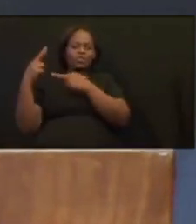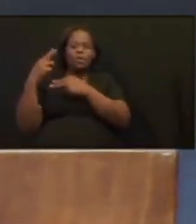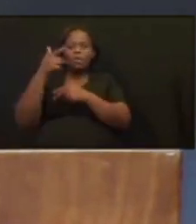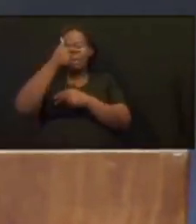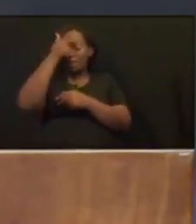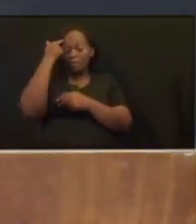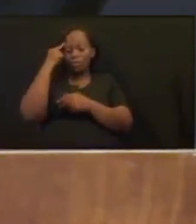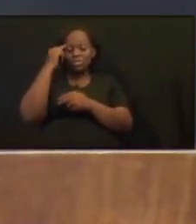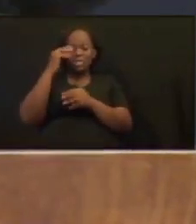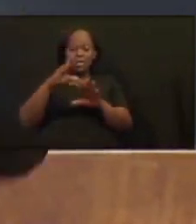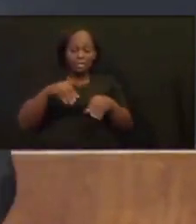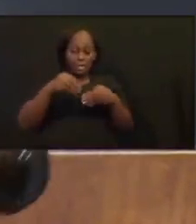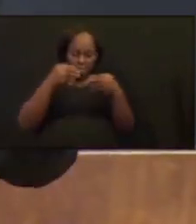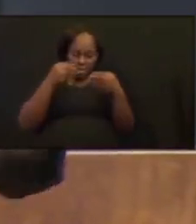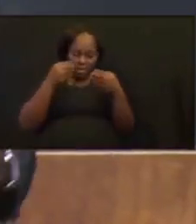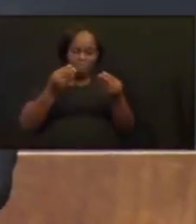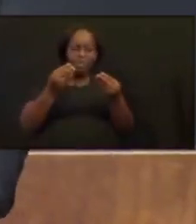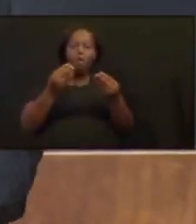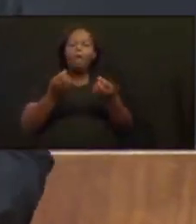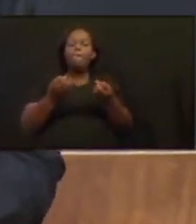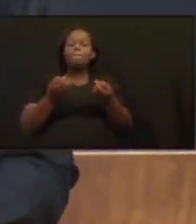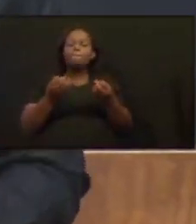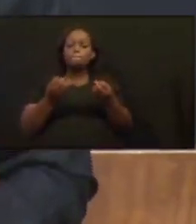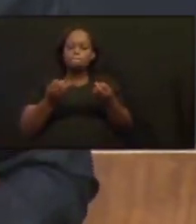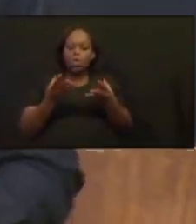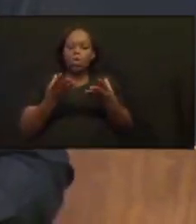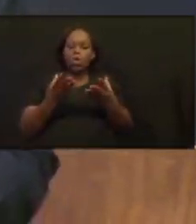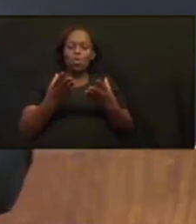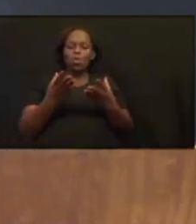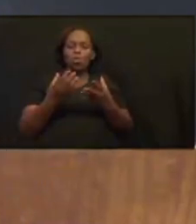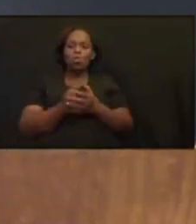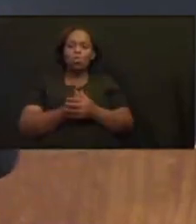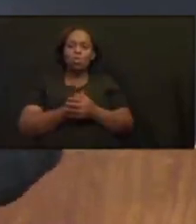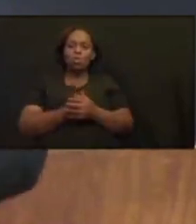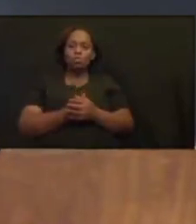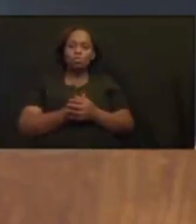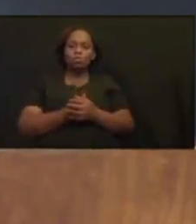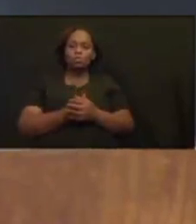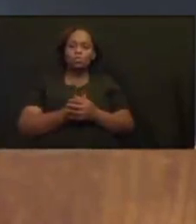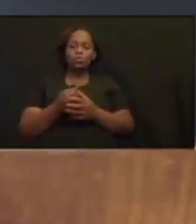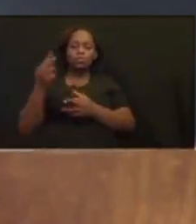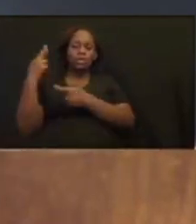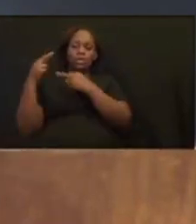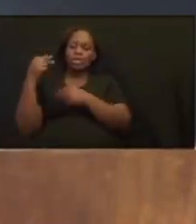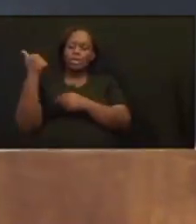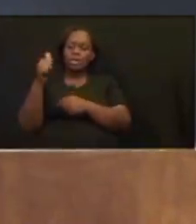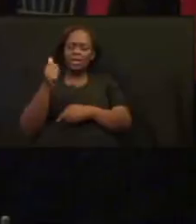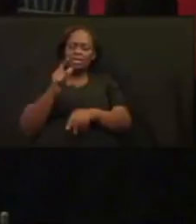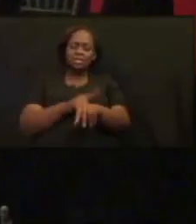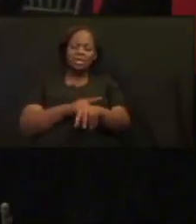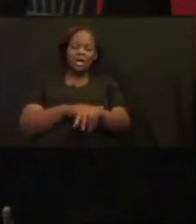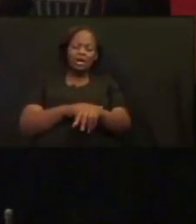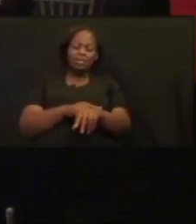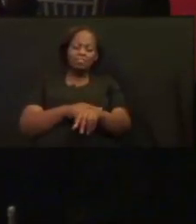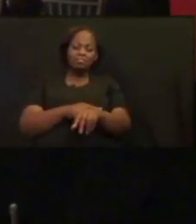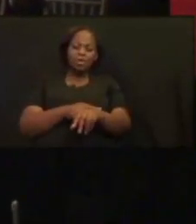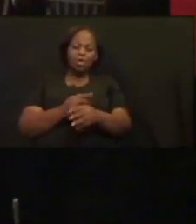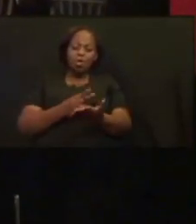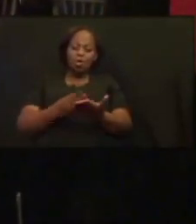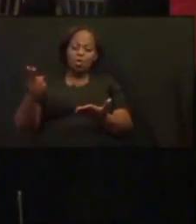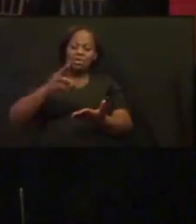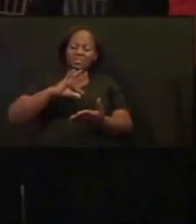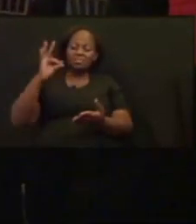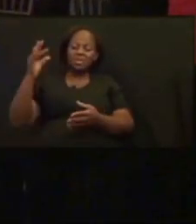error than it was even before the revival came. Every time there is an outpouring of the Spirit, there is a